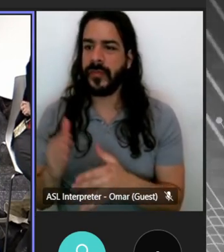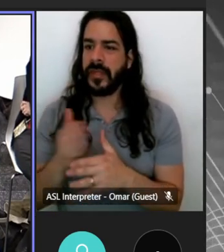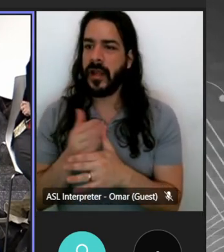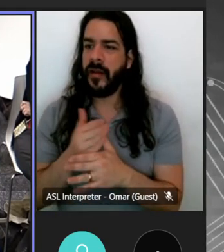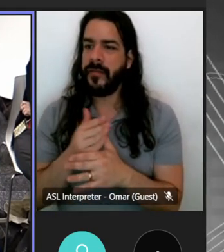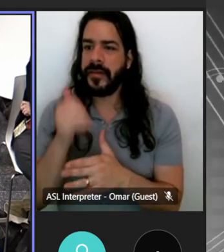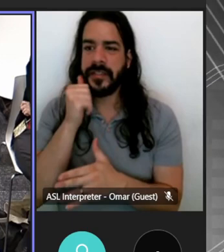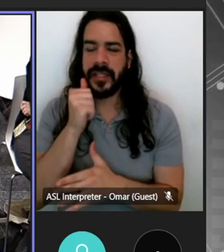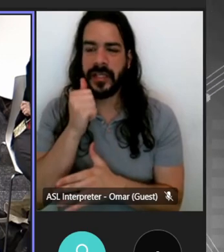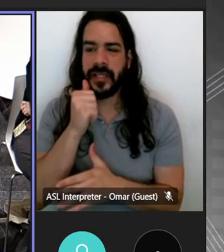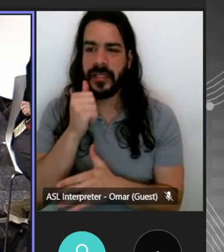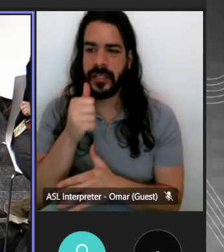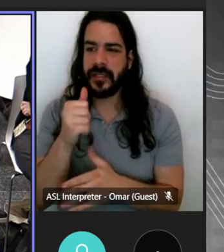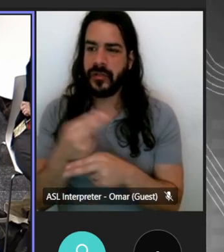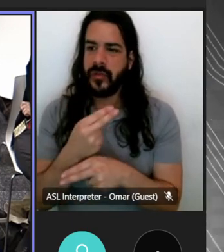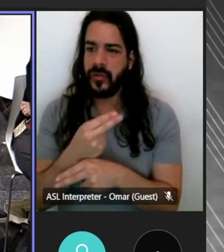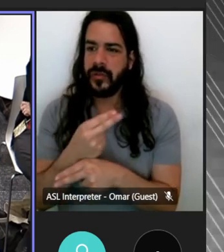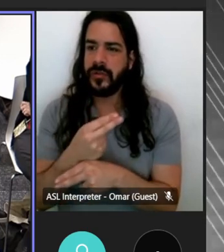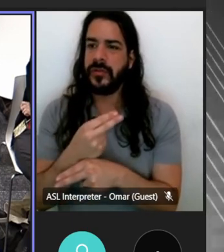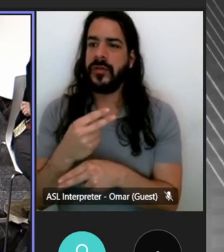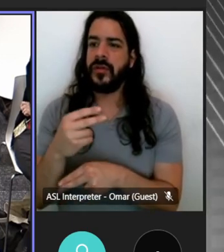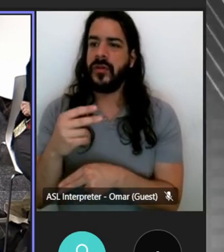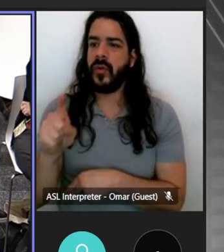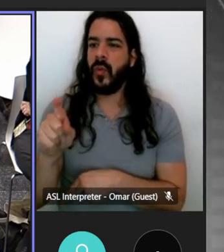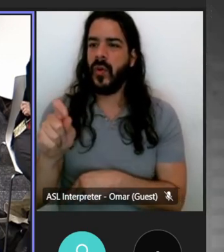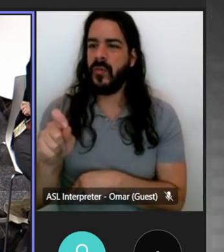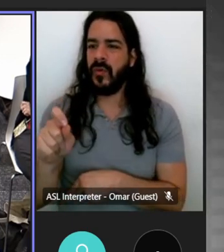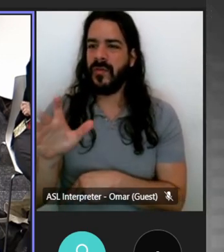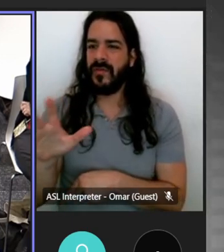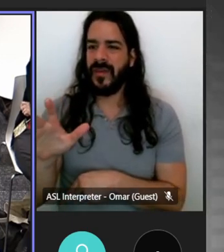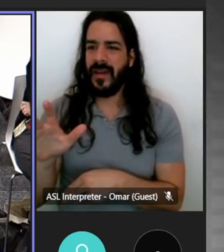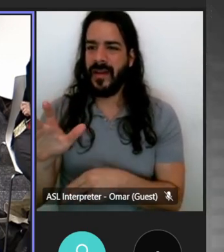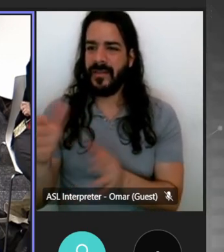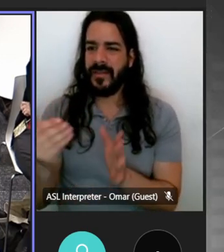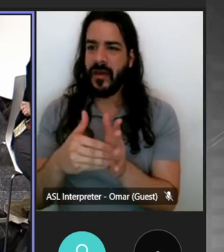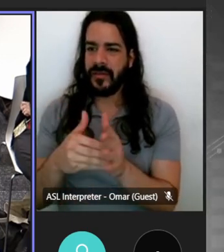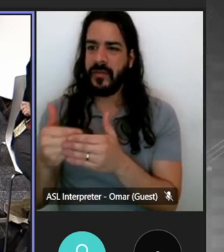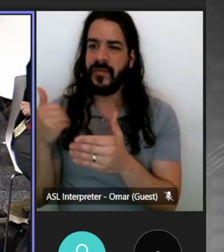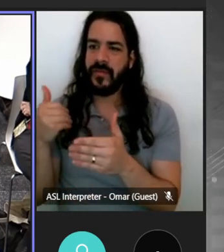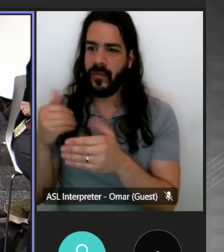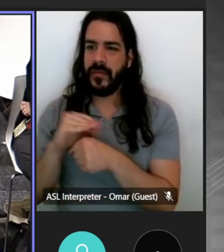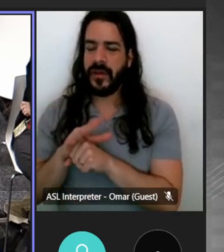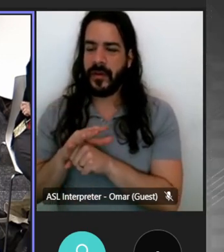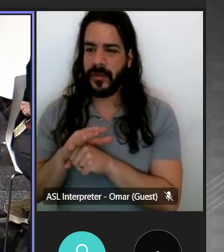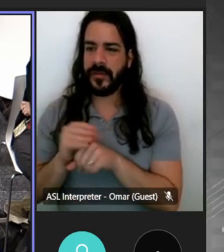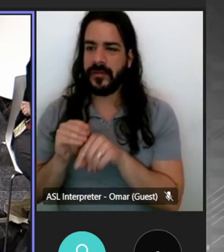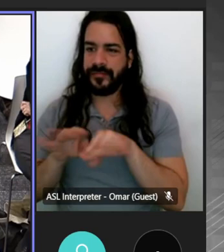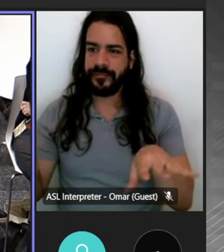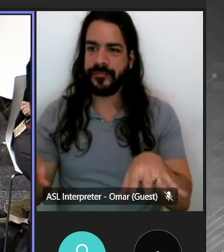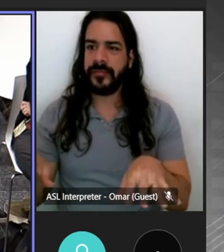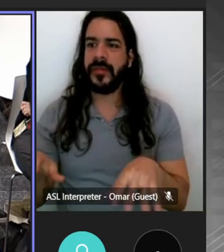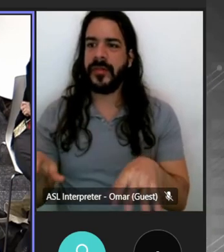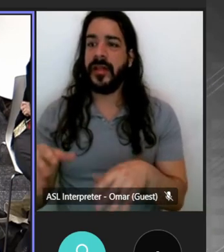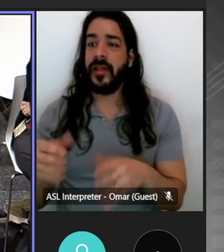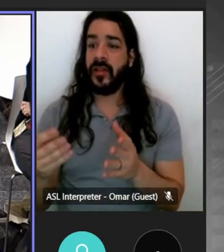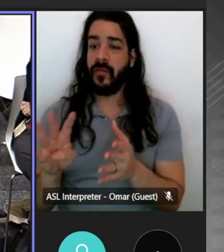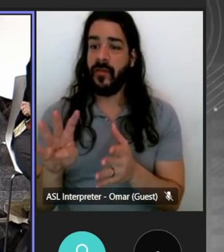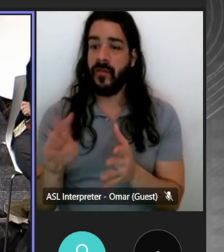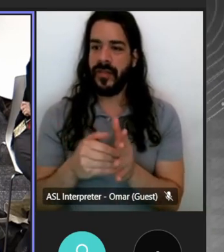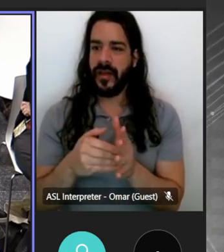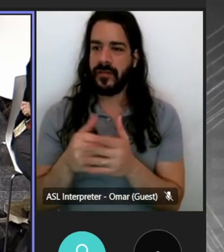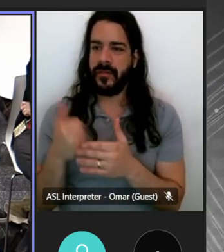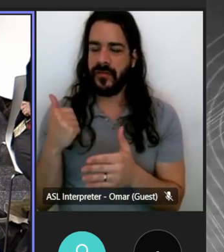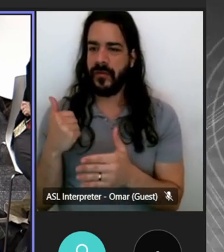daily customer count for the College Park Metro Station is about 1,500 post-pandemic, and the number is